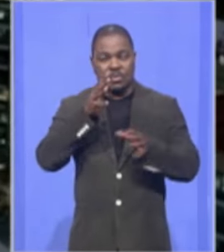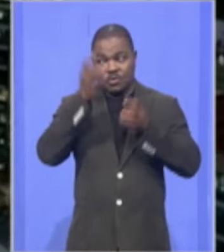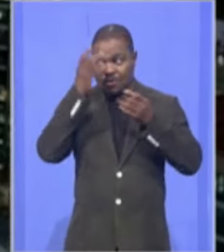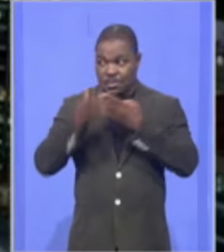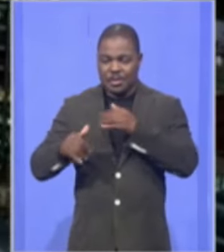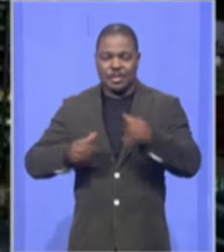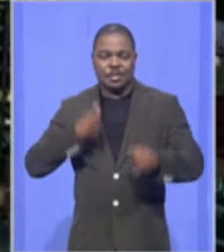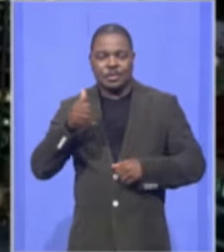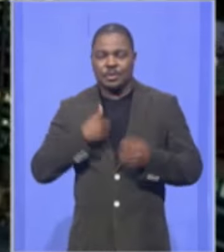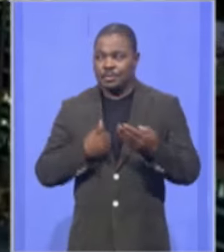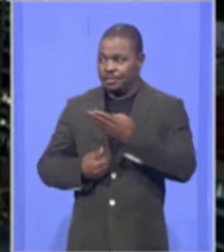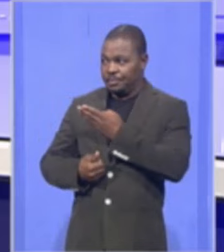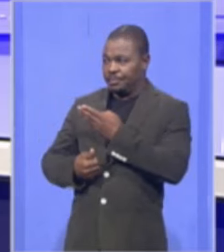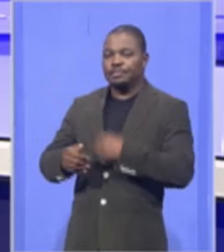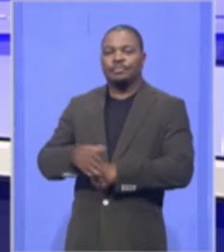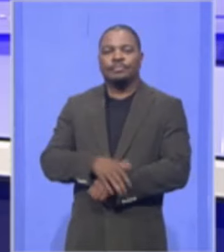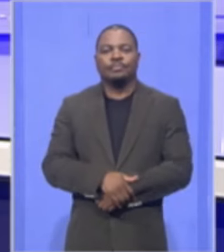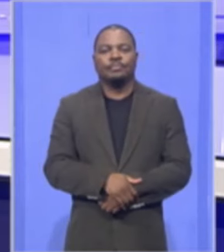ka tshedimosetso